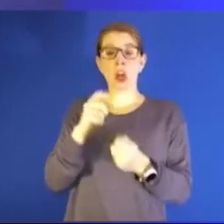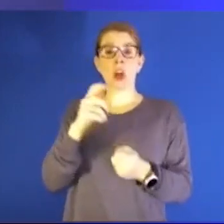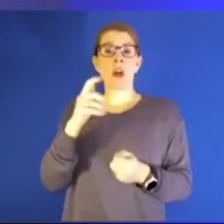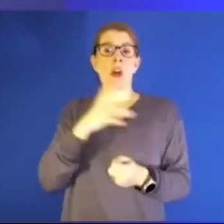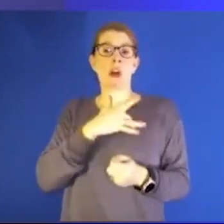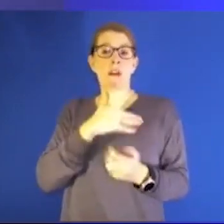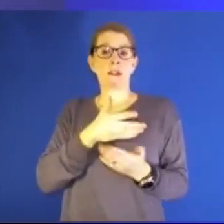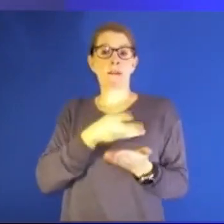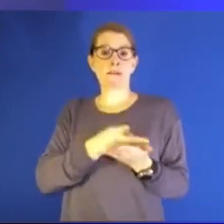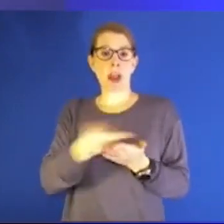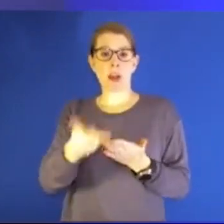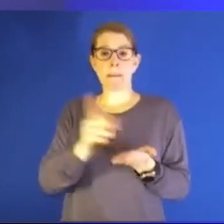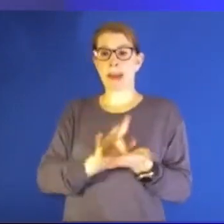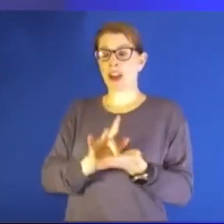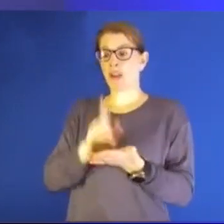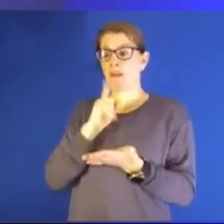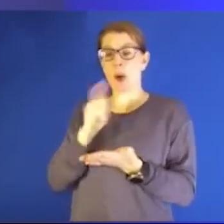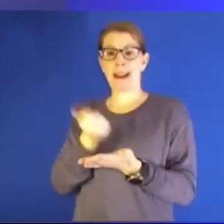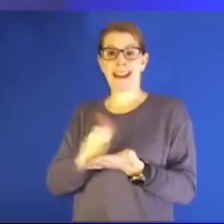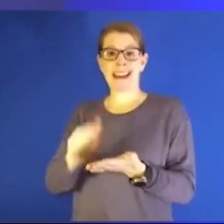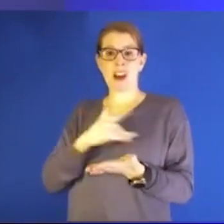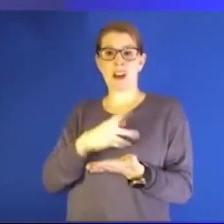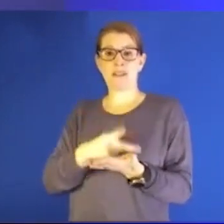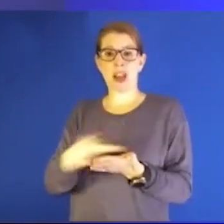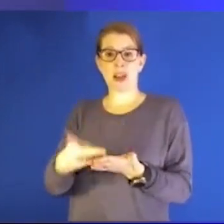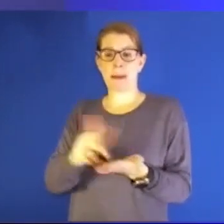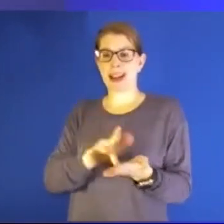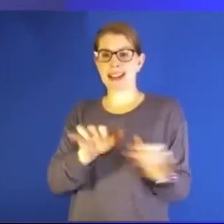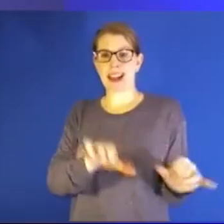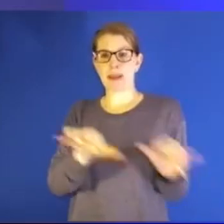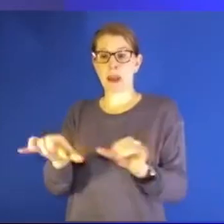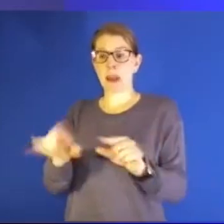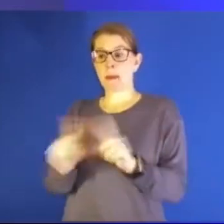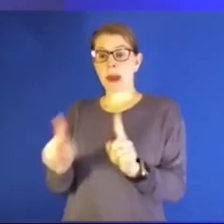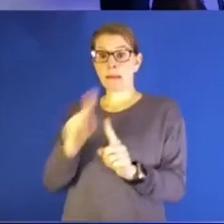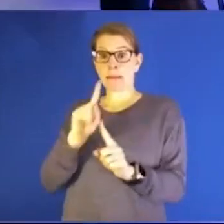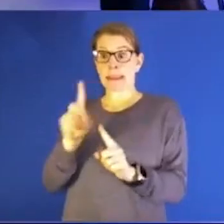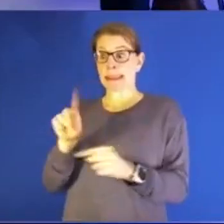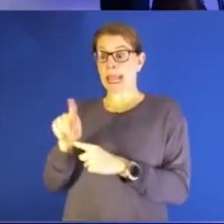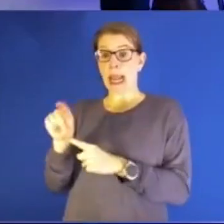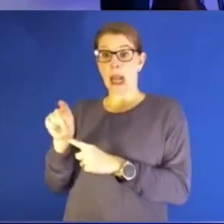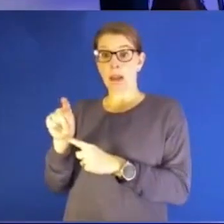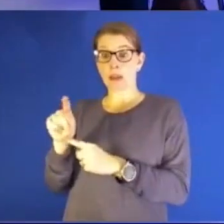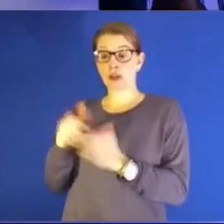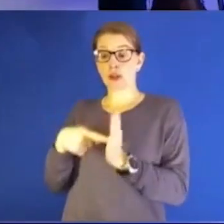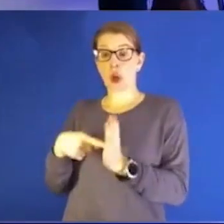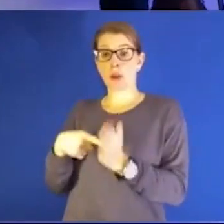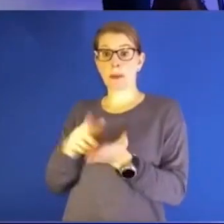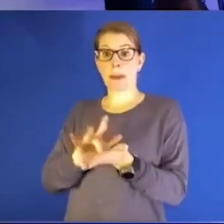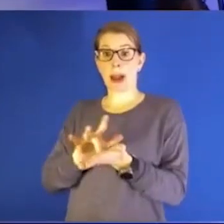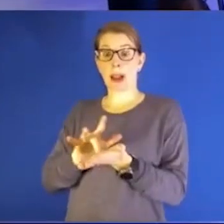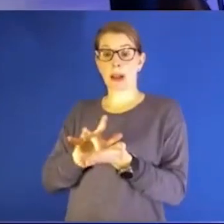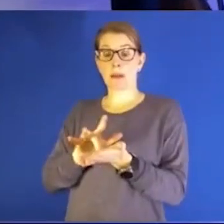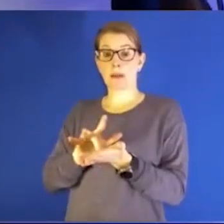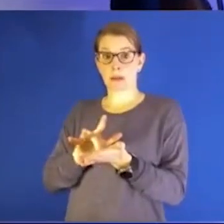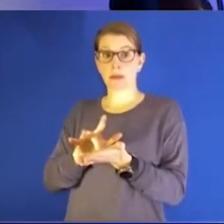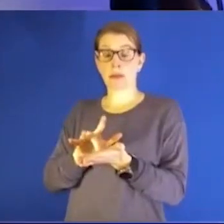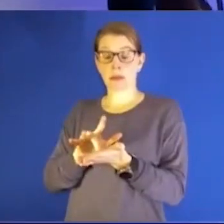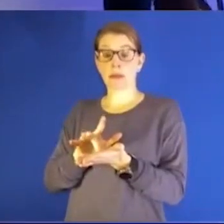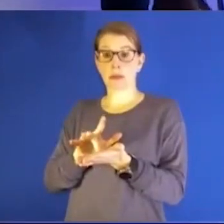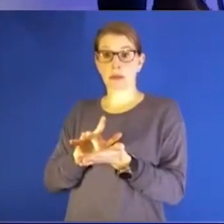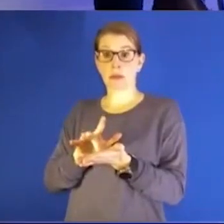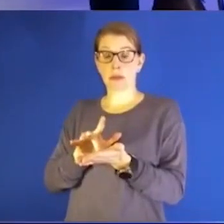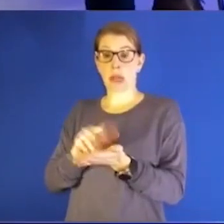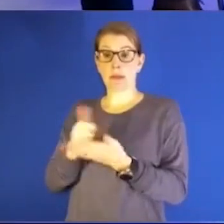medications we use in any heart failure, but there's not great data saying that actually helps. So when my daughter almost broke my heart because she got married, actually, he's a great guy, so I'm all